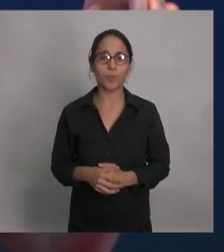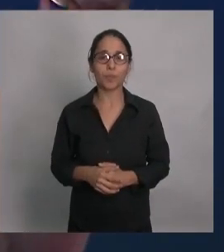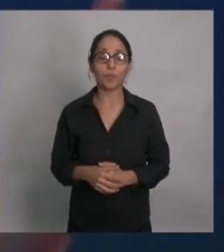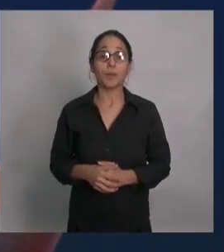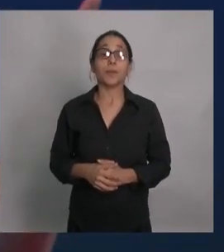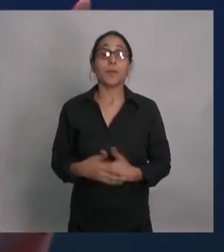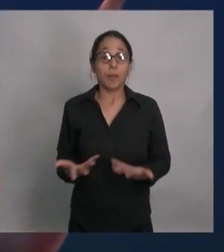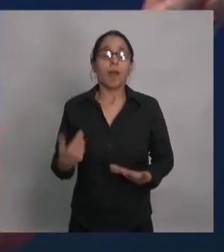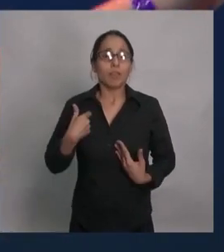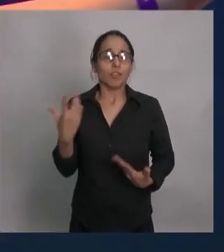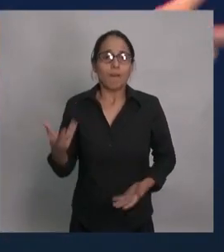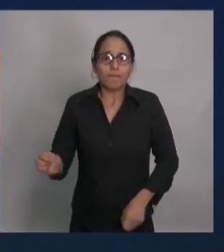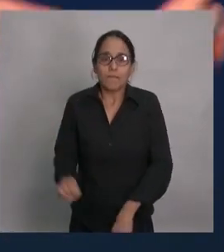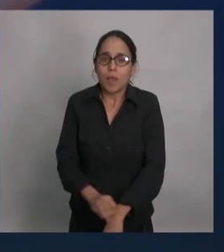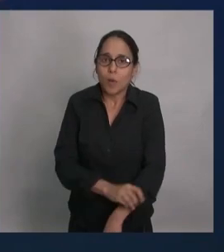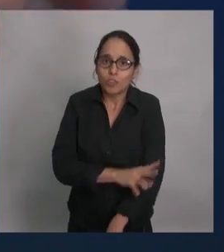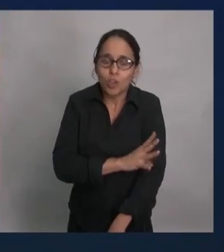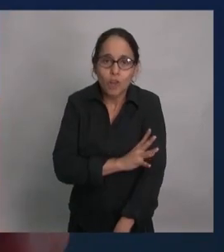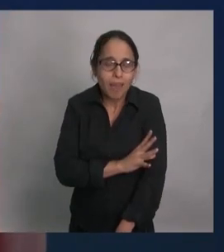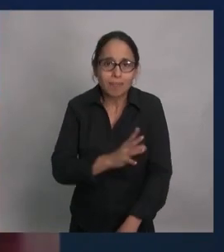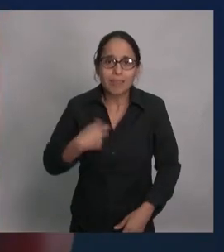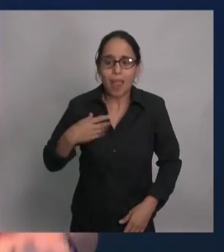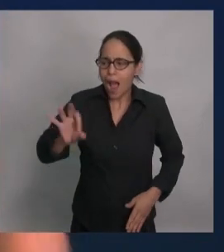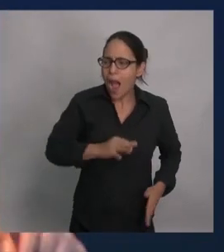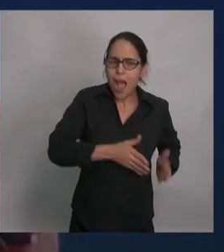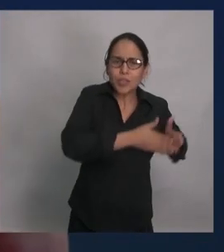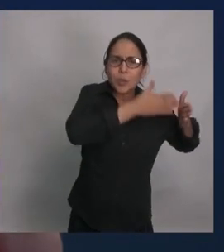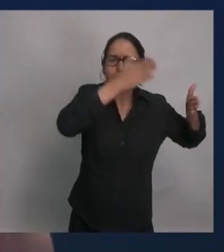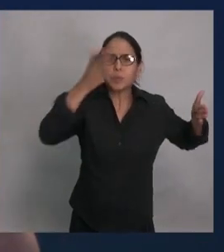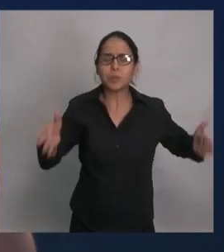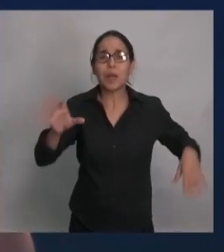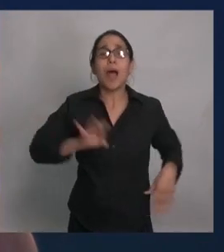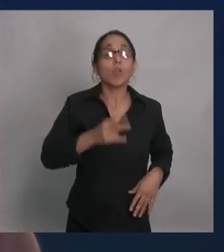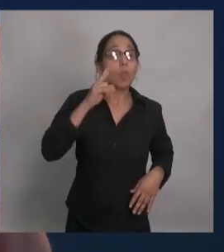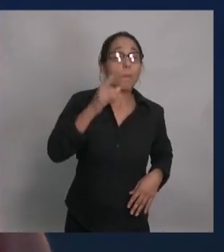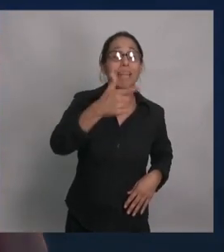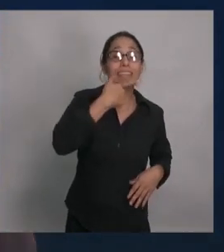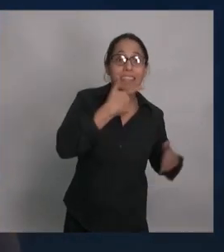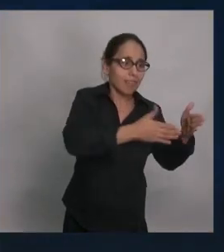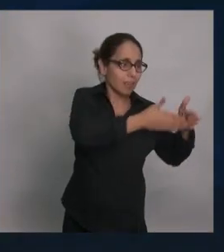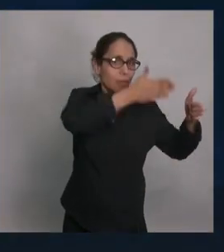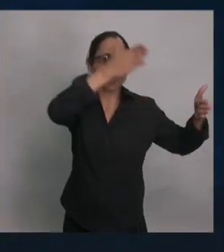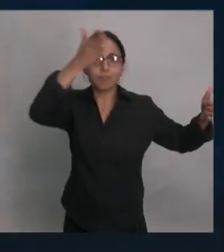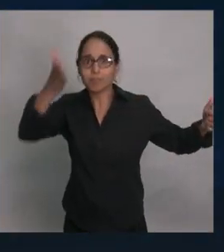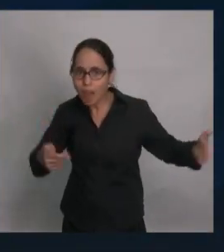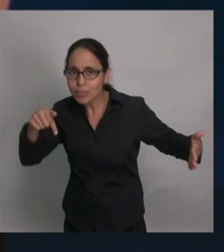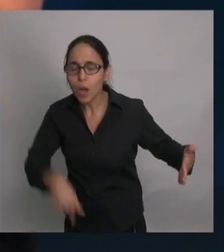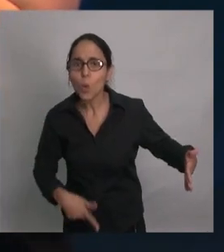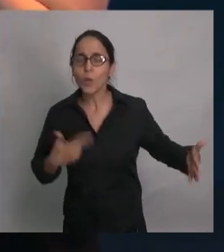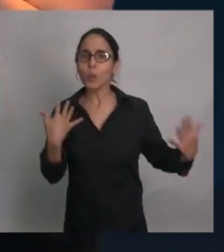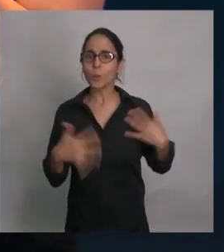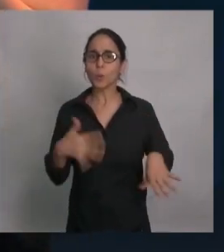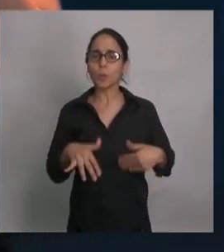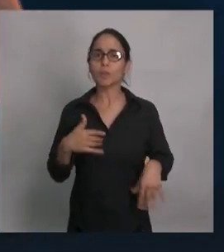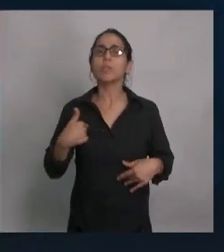So, it's very exciting to see what happened all this year, since 2017. And I want tell you a little bit about what I'm talking